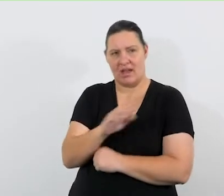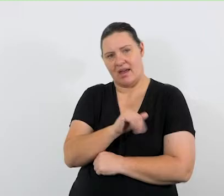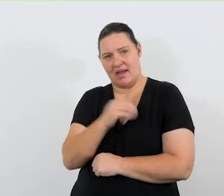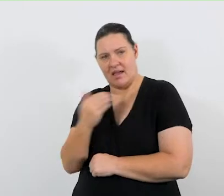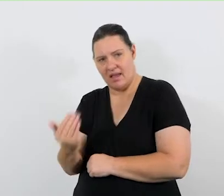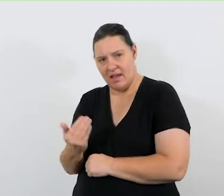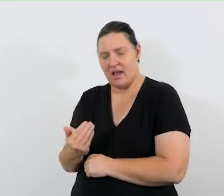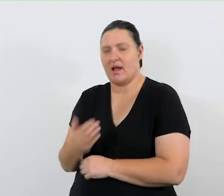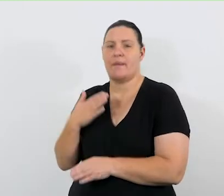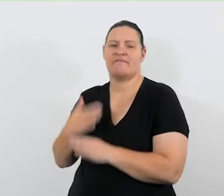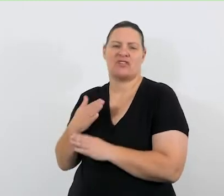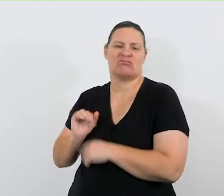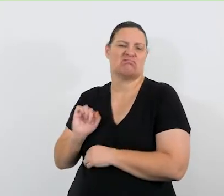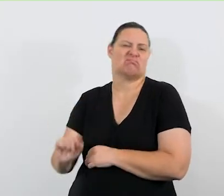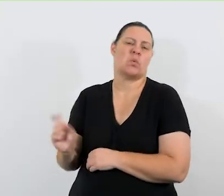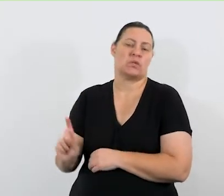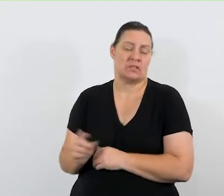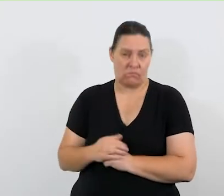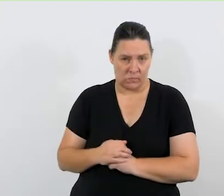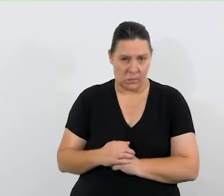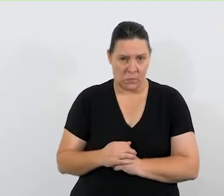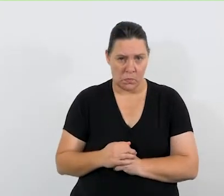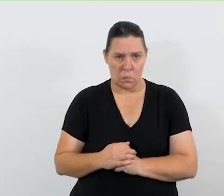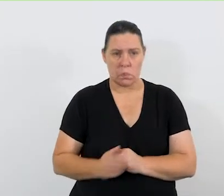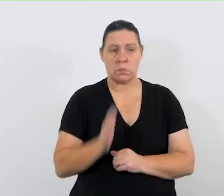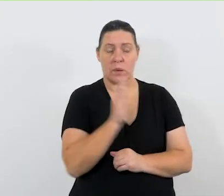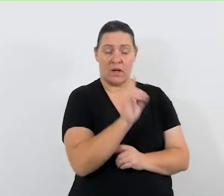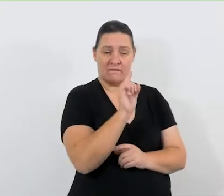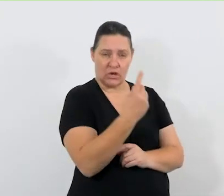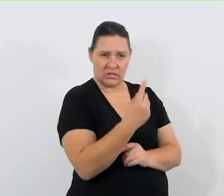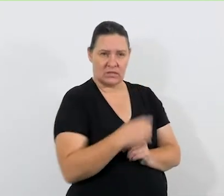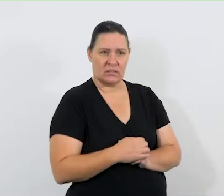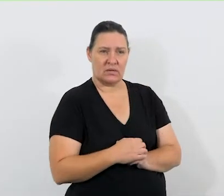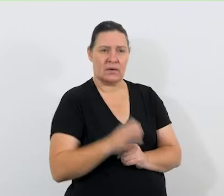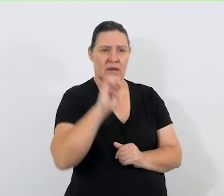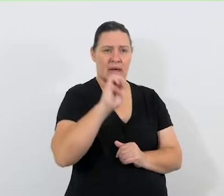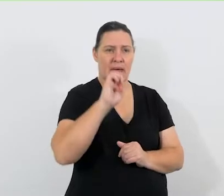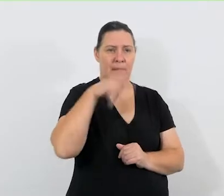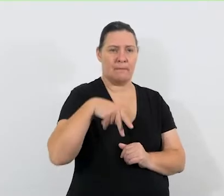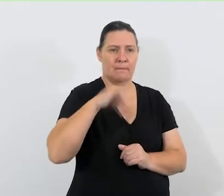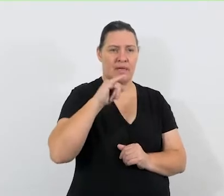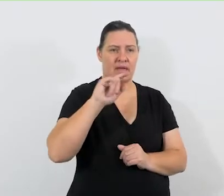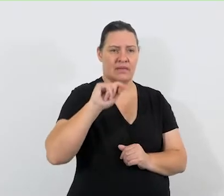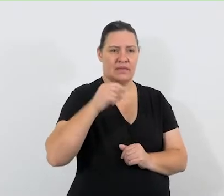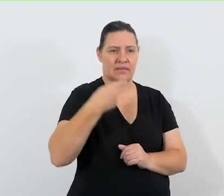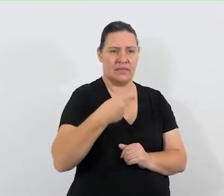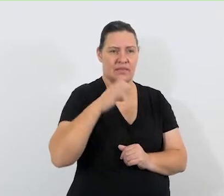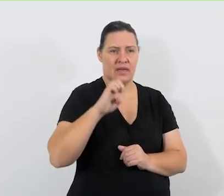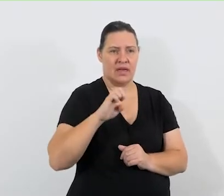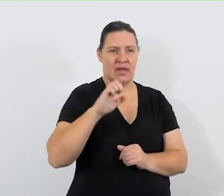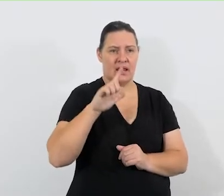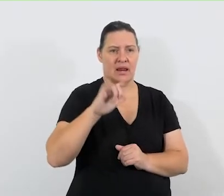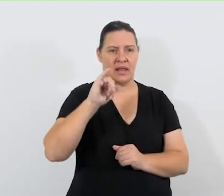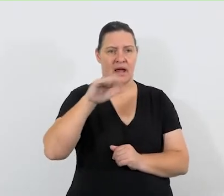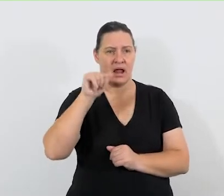have the structures, and the last column is for the function. So the first one that we come across is epithelial